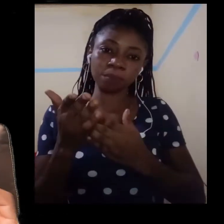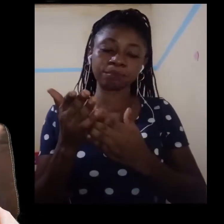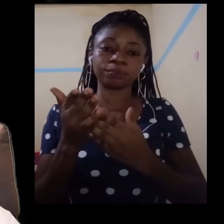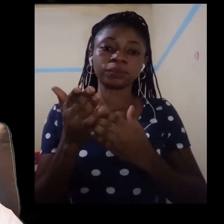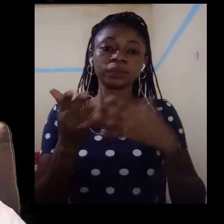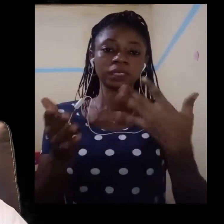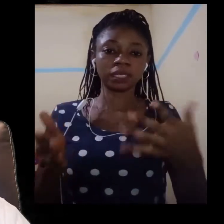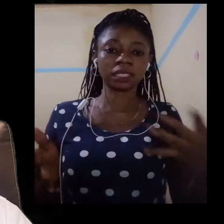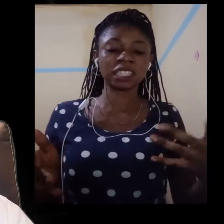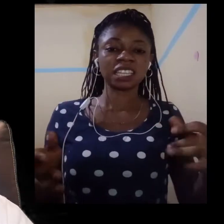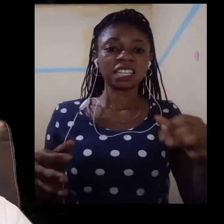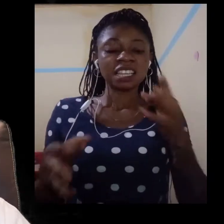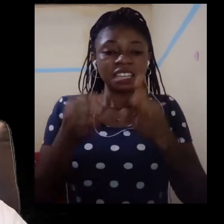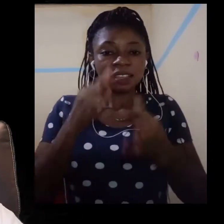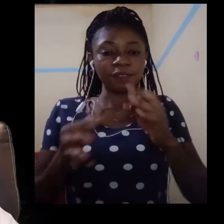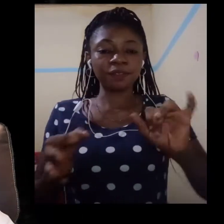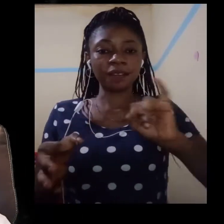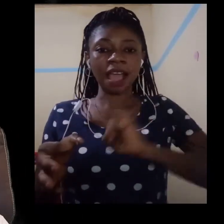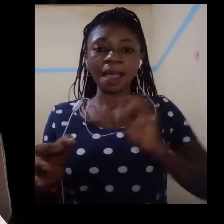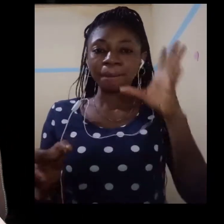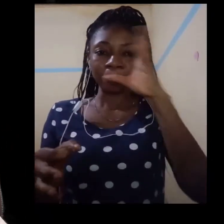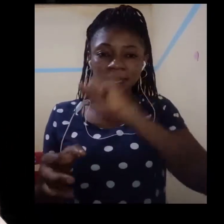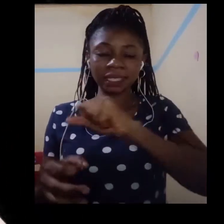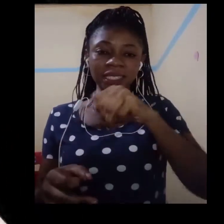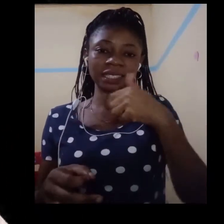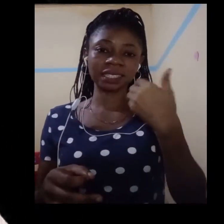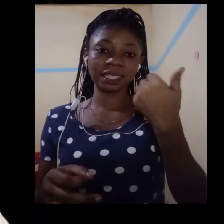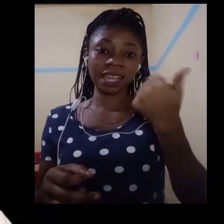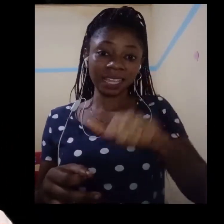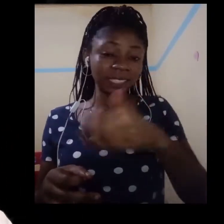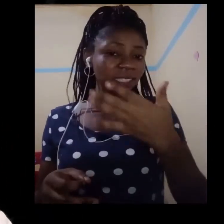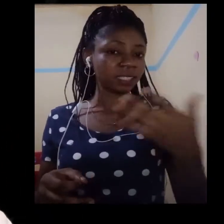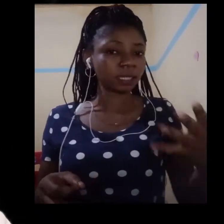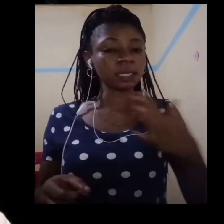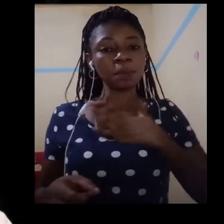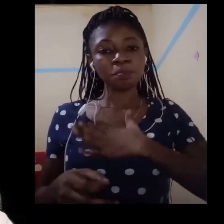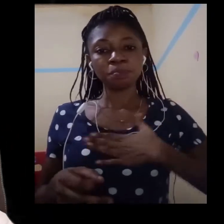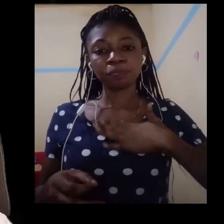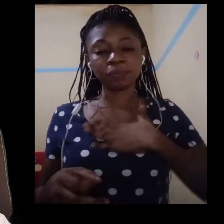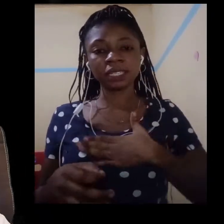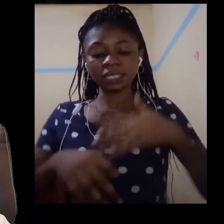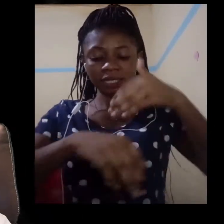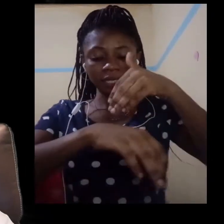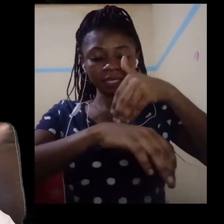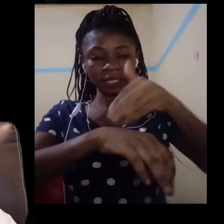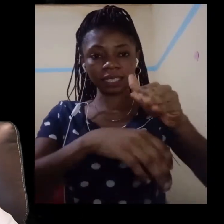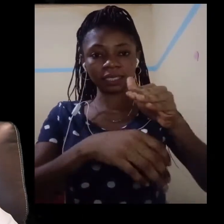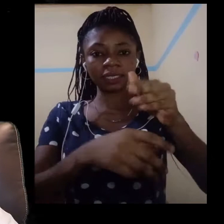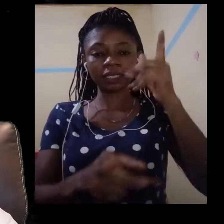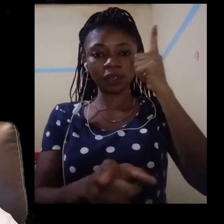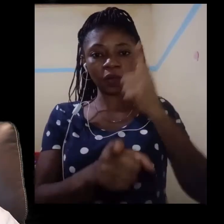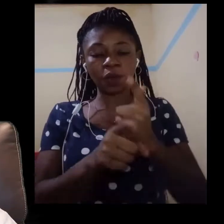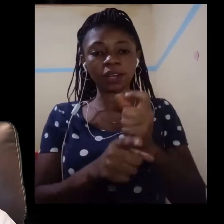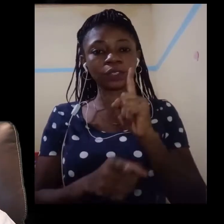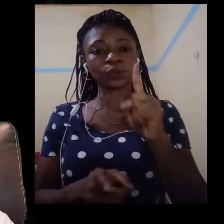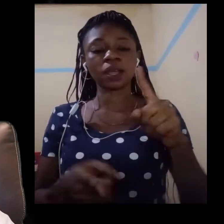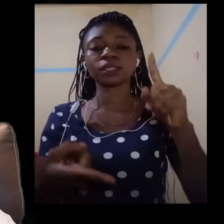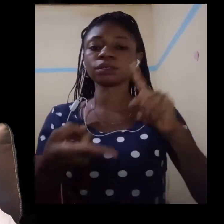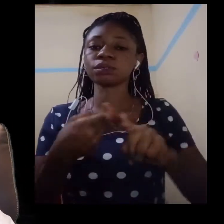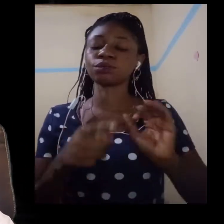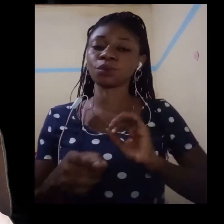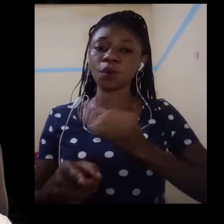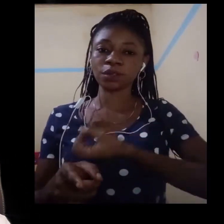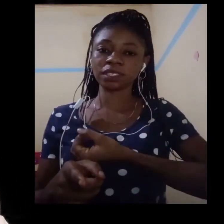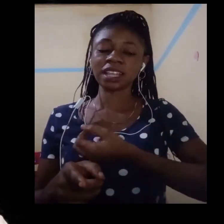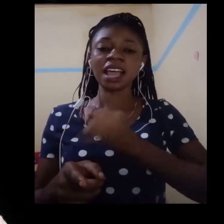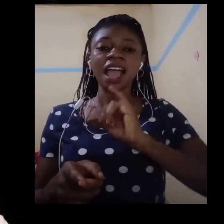are a Margajingere deaf signer or so, please you send your correction to us. But I know, having